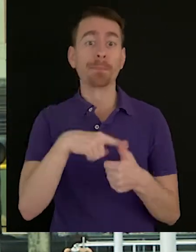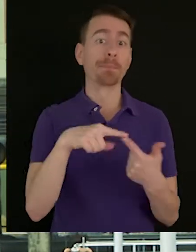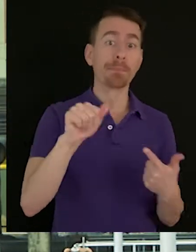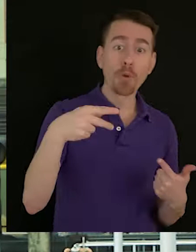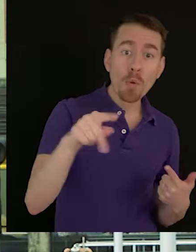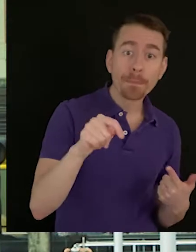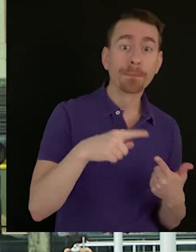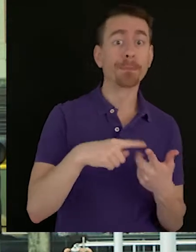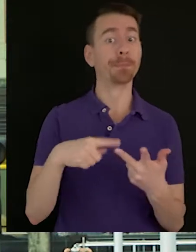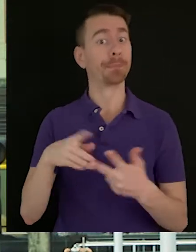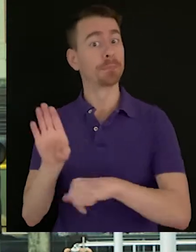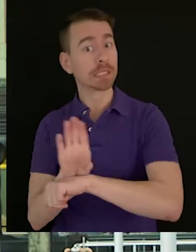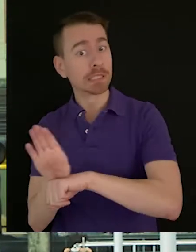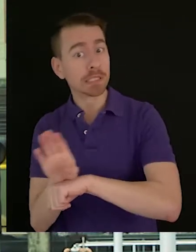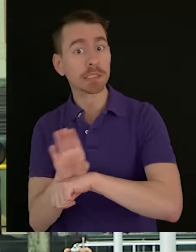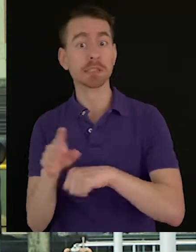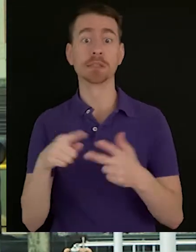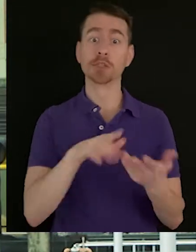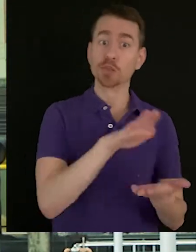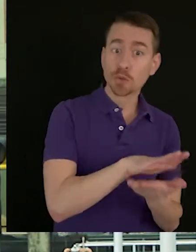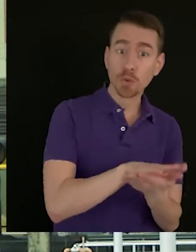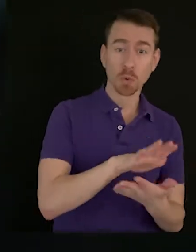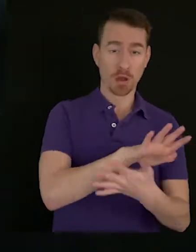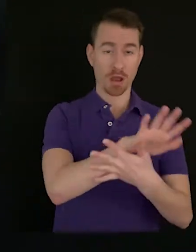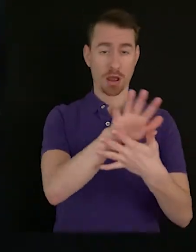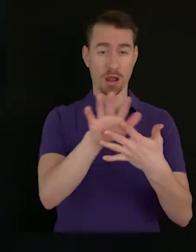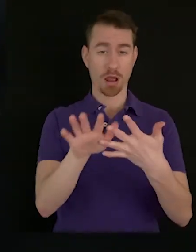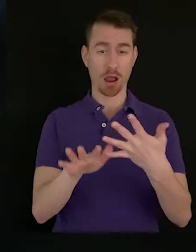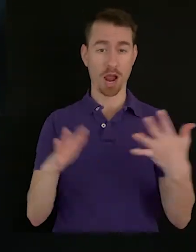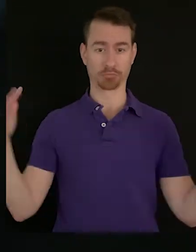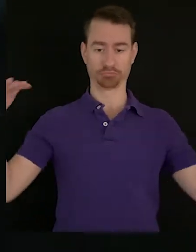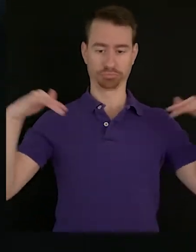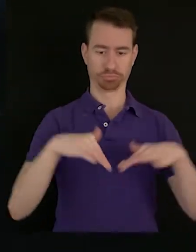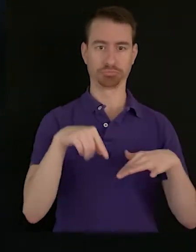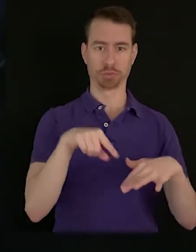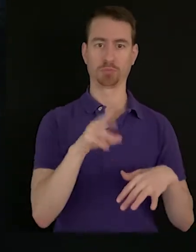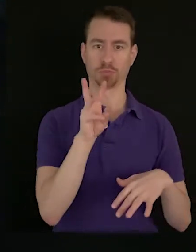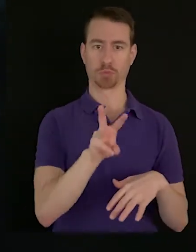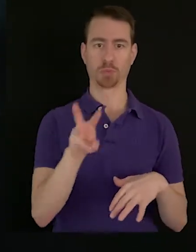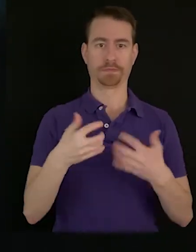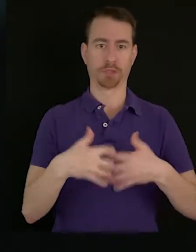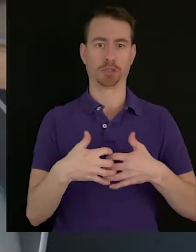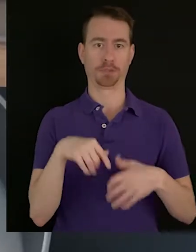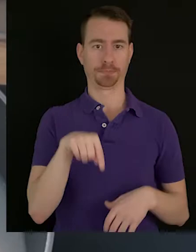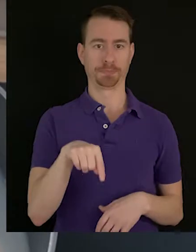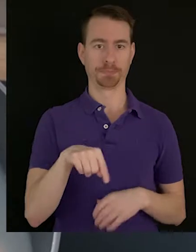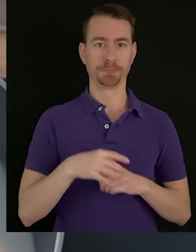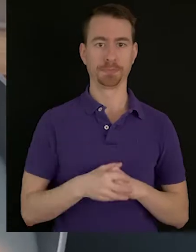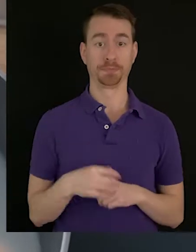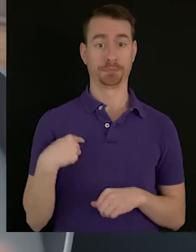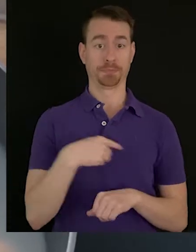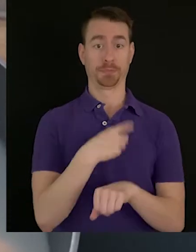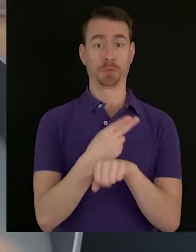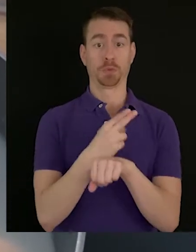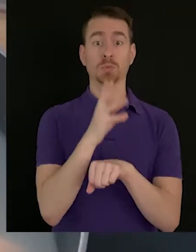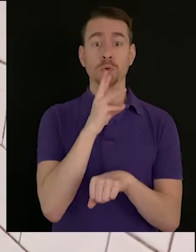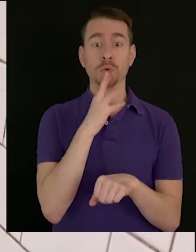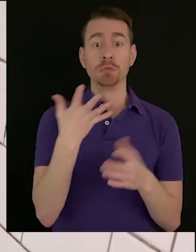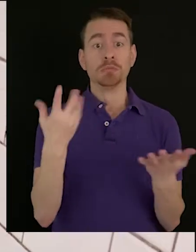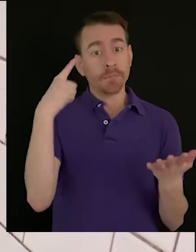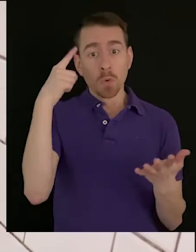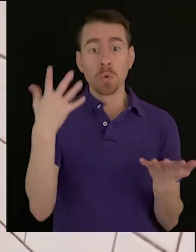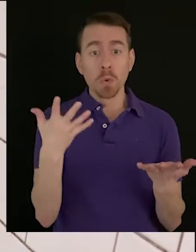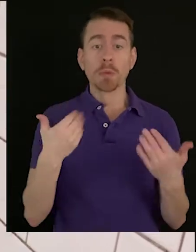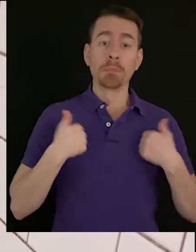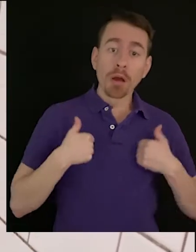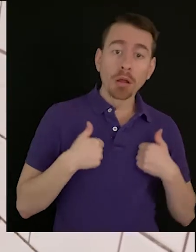and from businesses and even schools too. People use water for a lot of different purposes, like cooking,